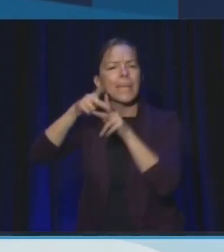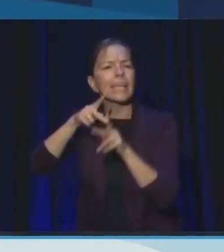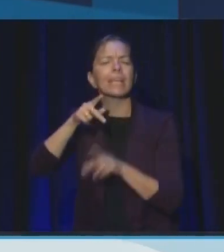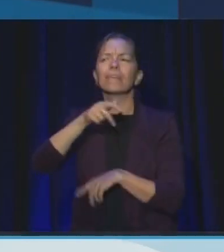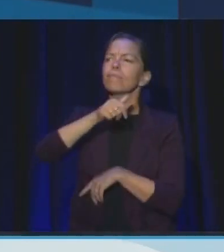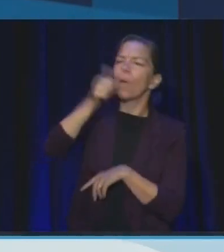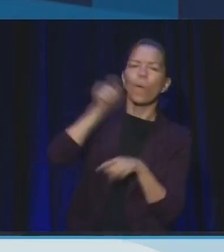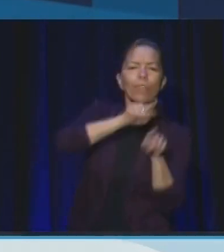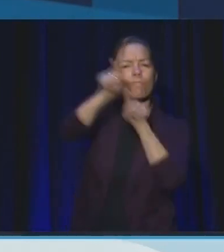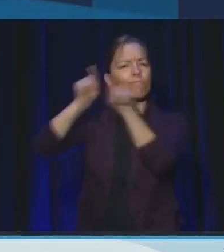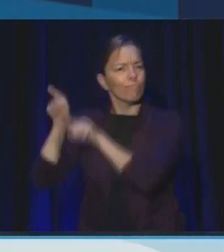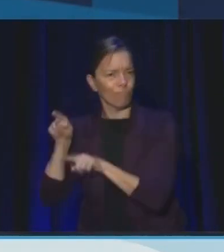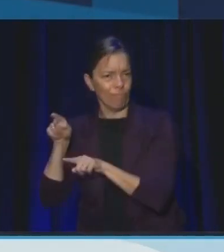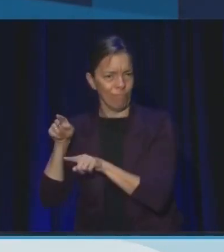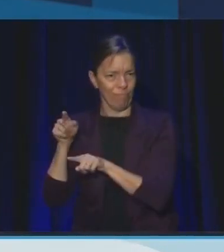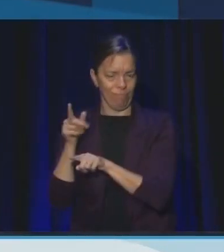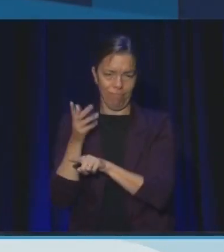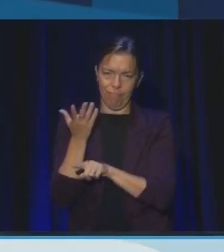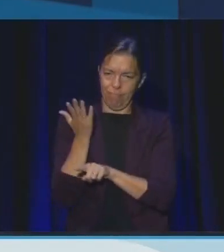in the United States,